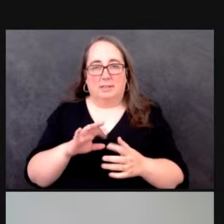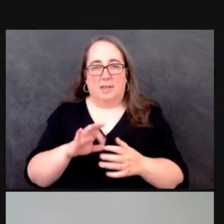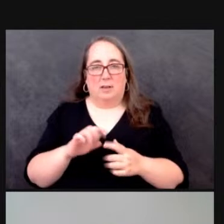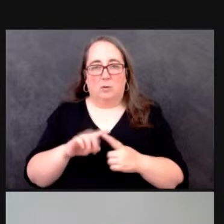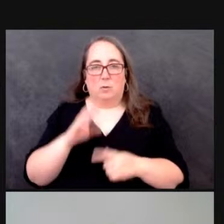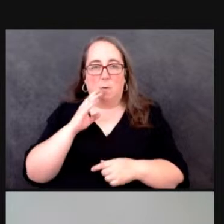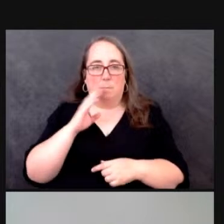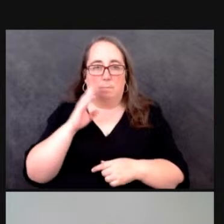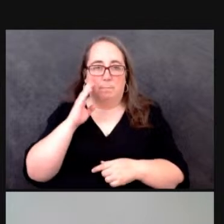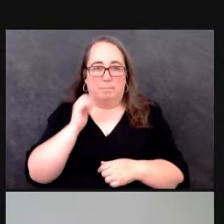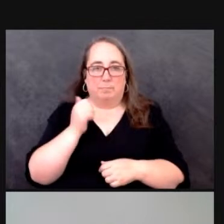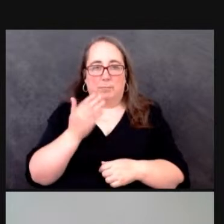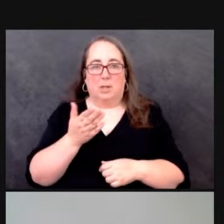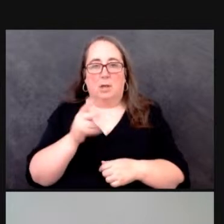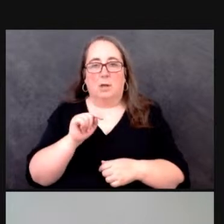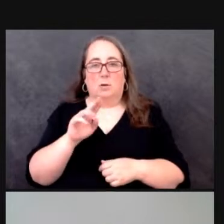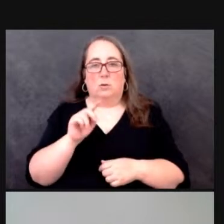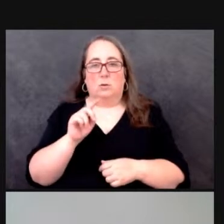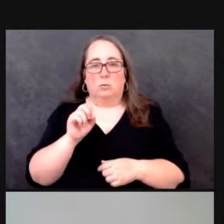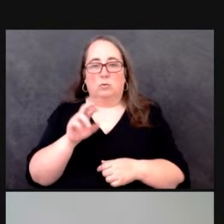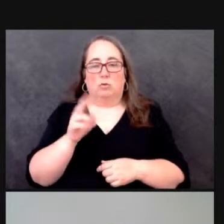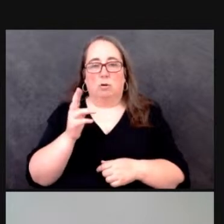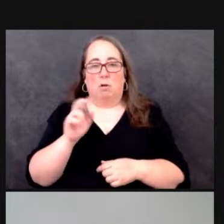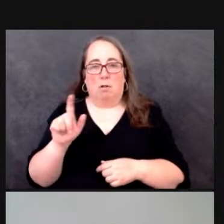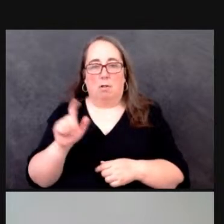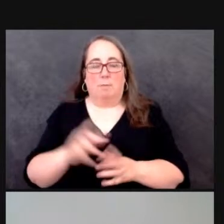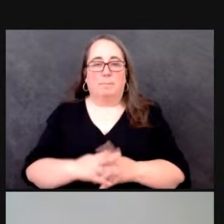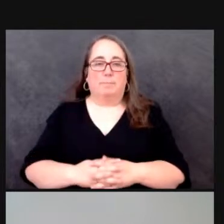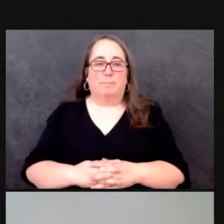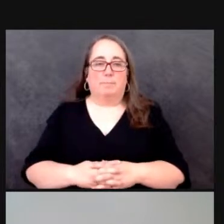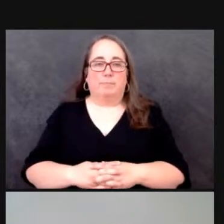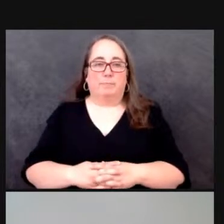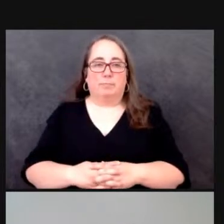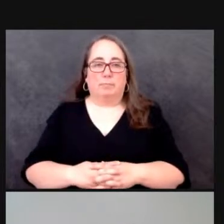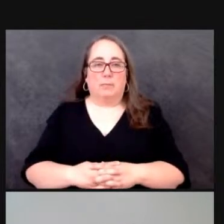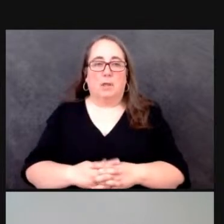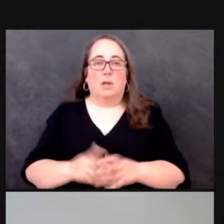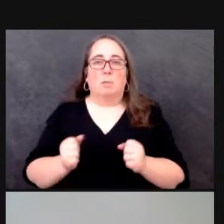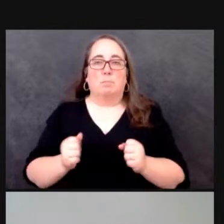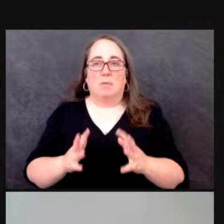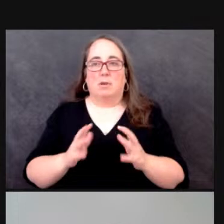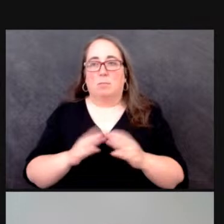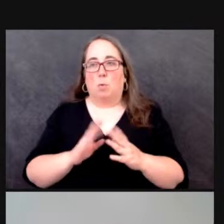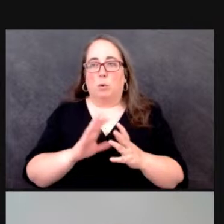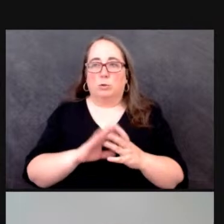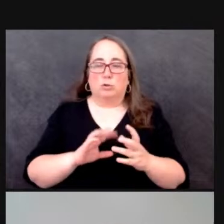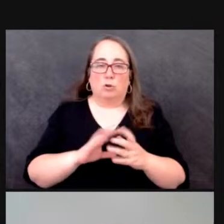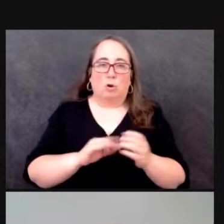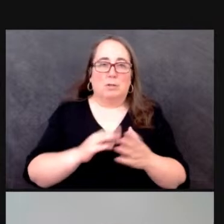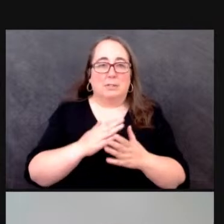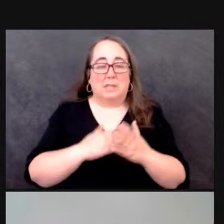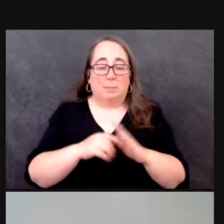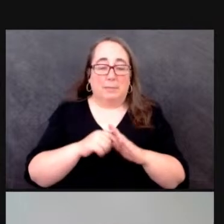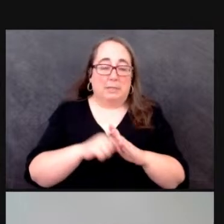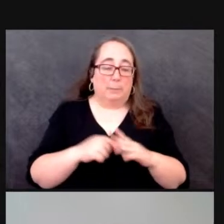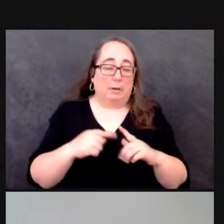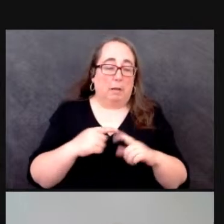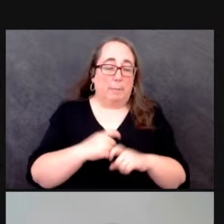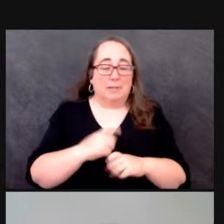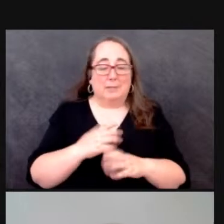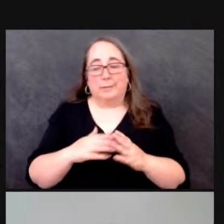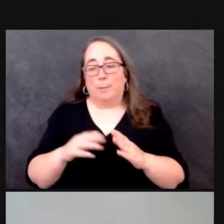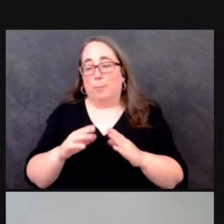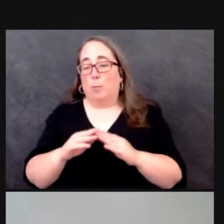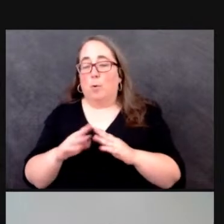home, Tudor Hall. There are dozens of other stories, some deep and complex, and some more like